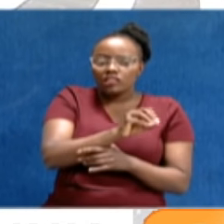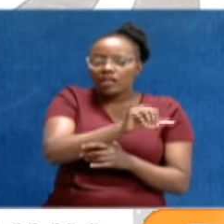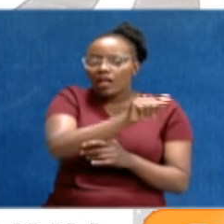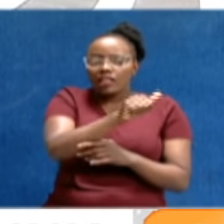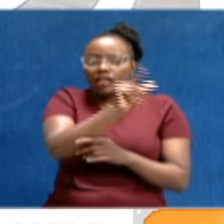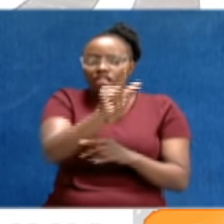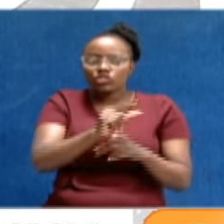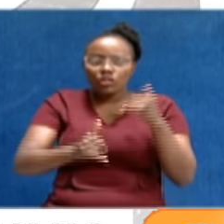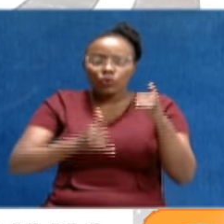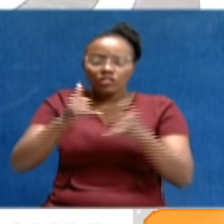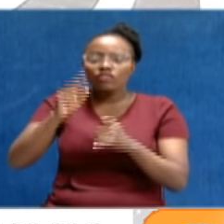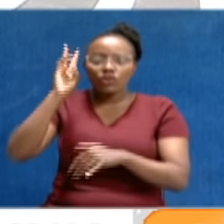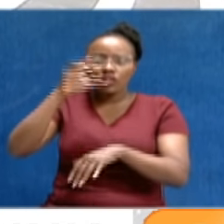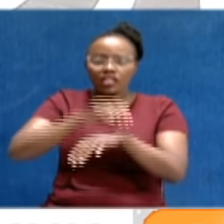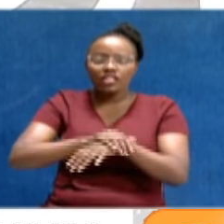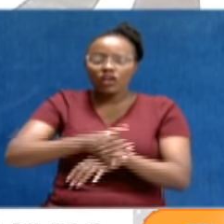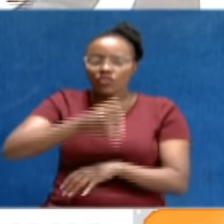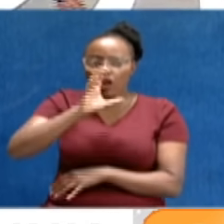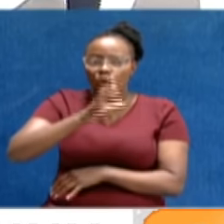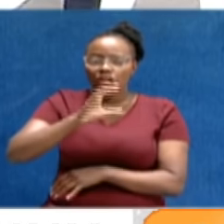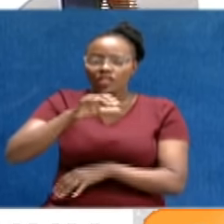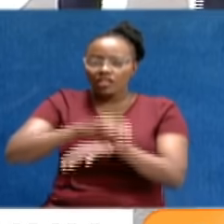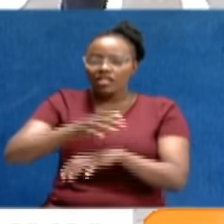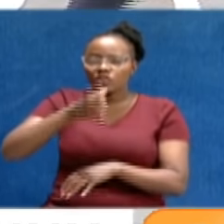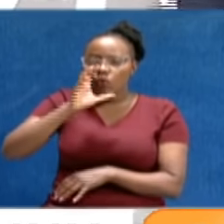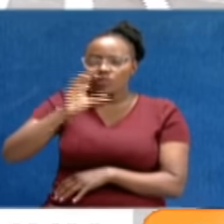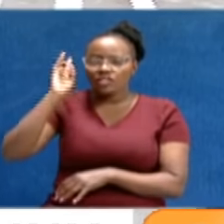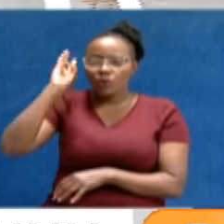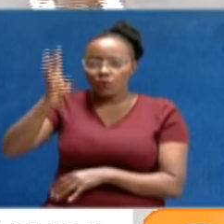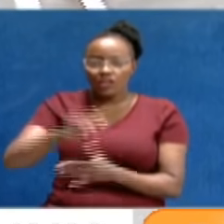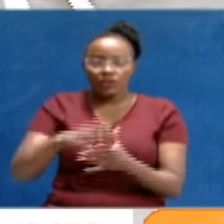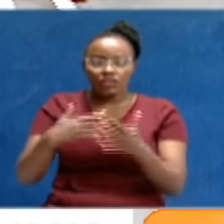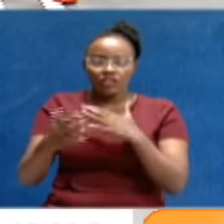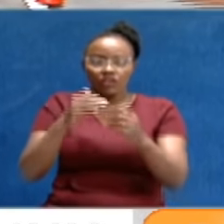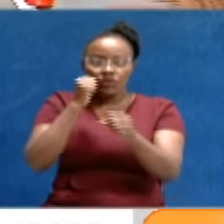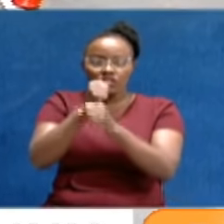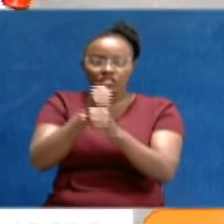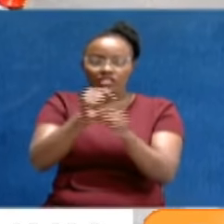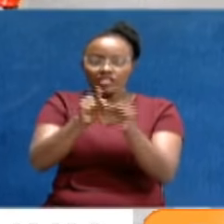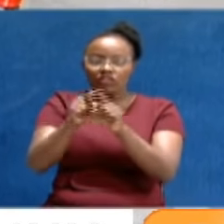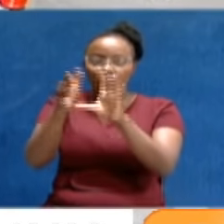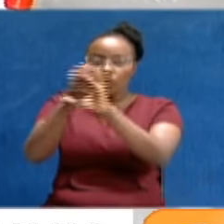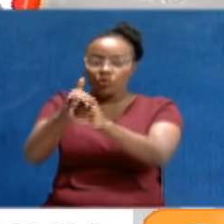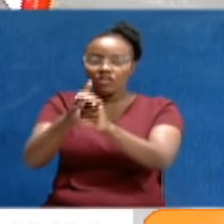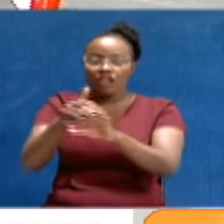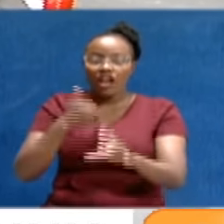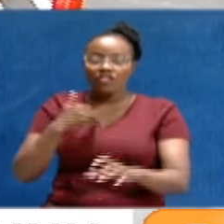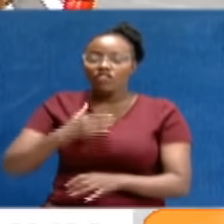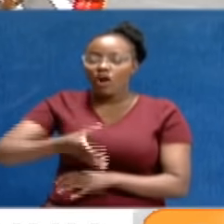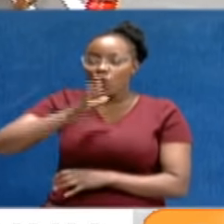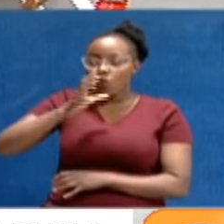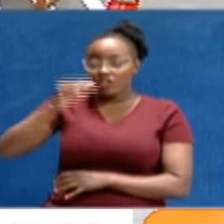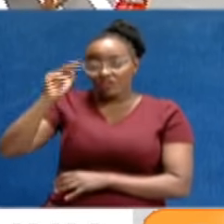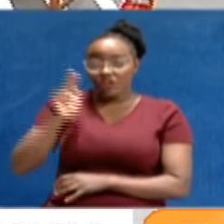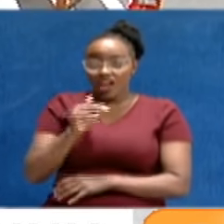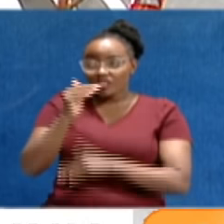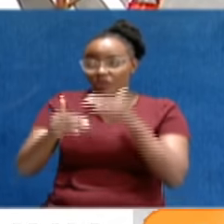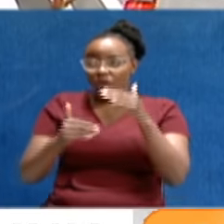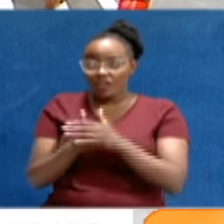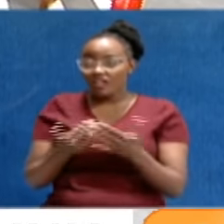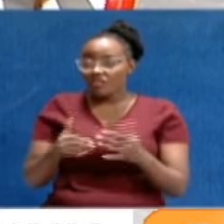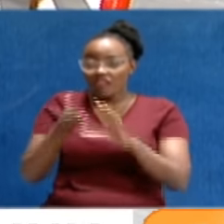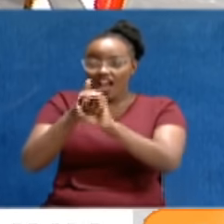watching them and measuring. I'll get you the water. Give me some water. Now what you're doing is what handshake. Also water? This is for all of us. What you're